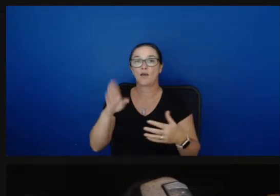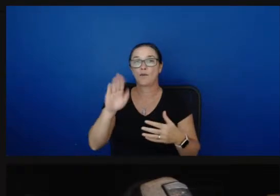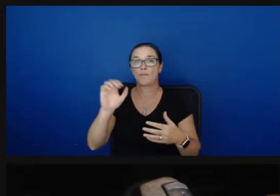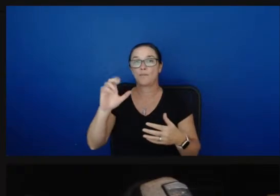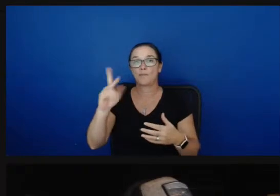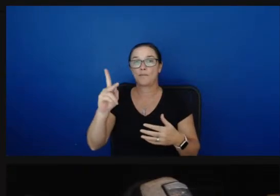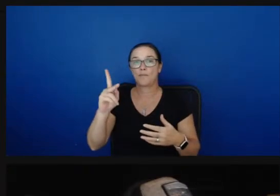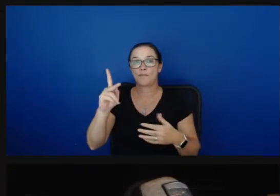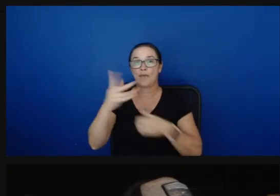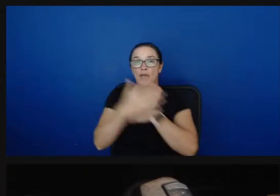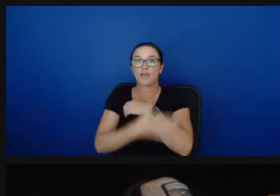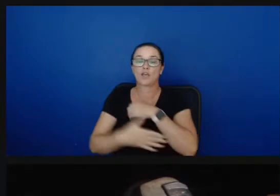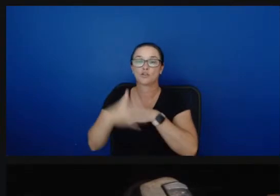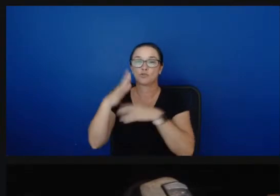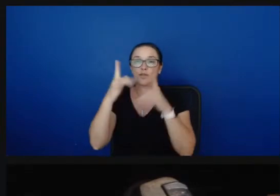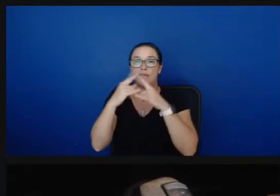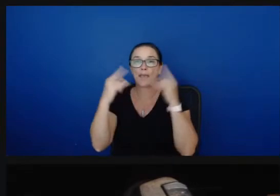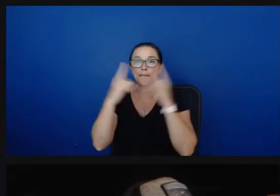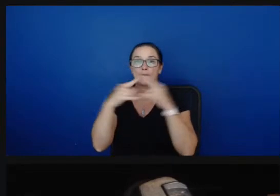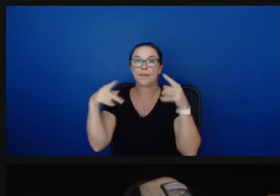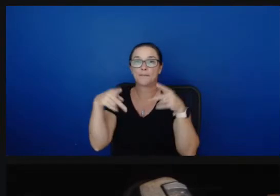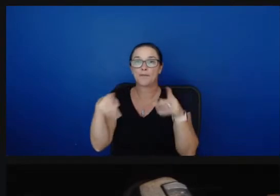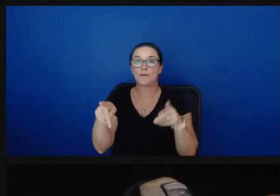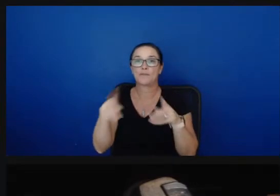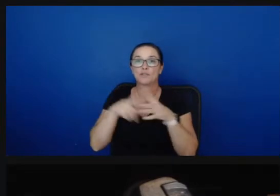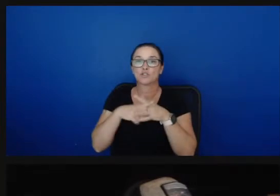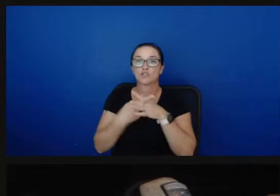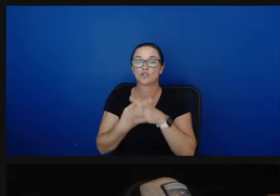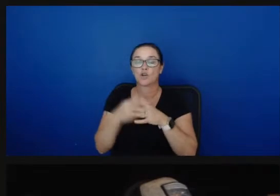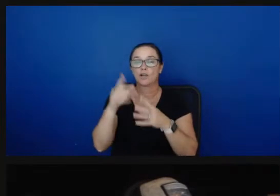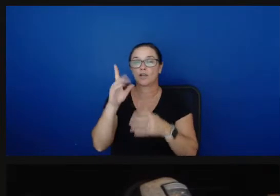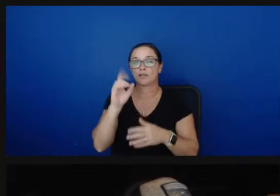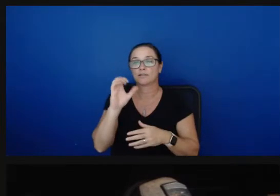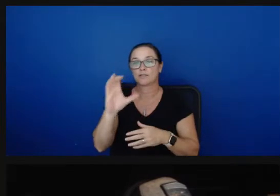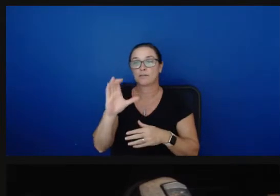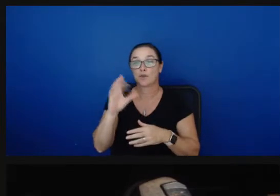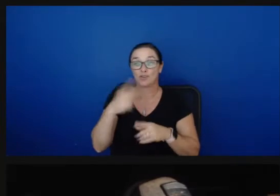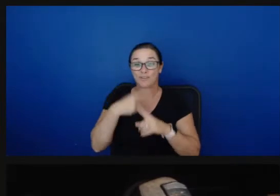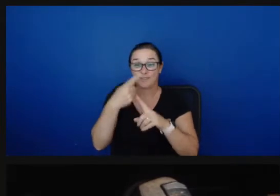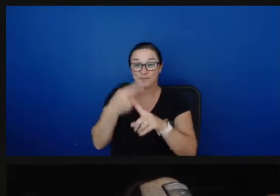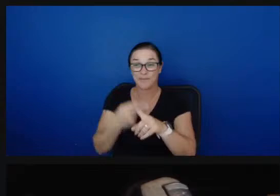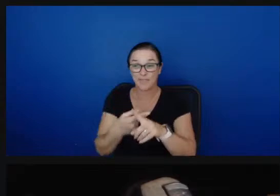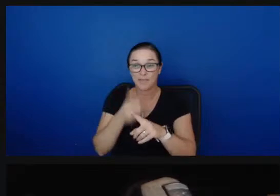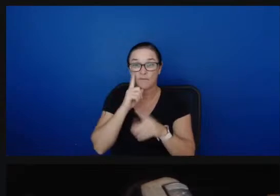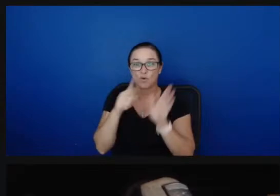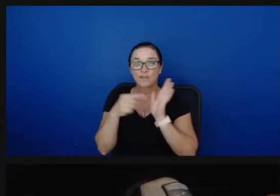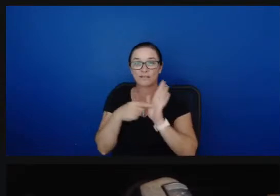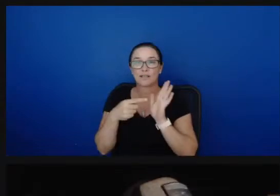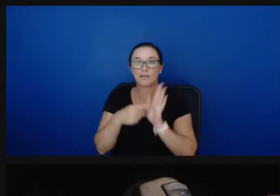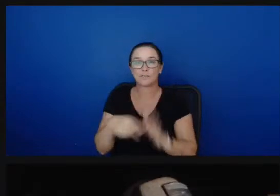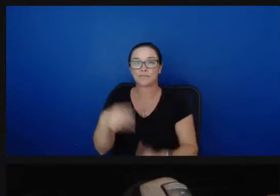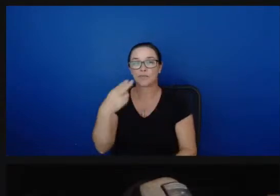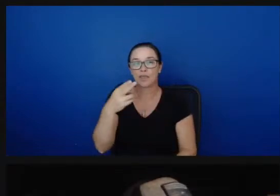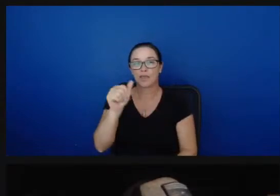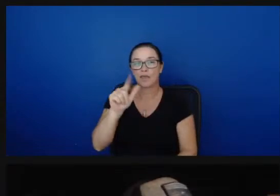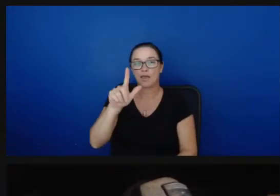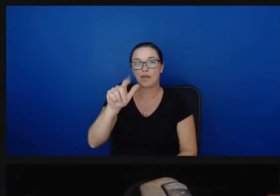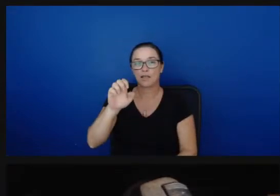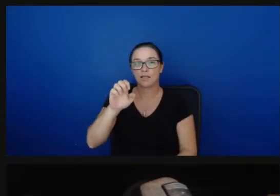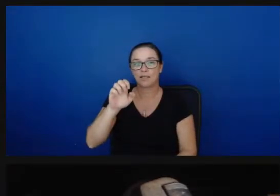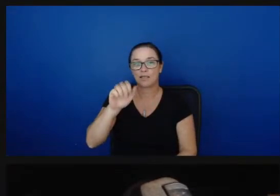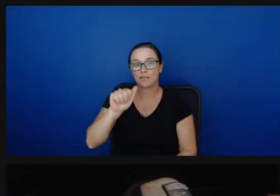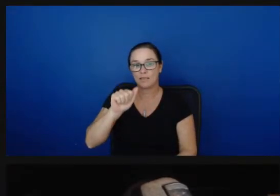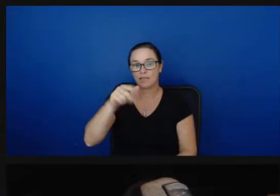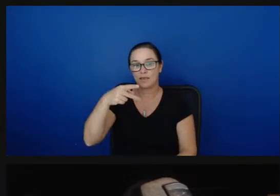online. Hooray! For the first time starting in December next month. For example, Halape Beach, one of the